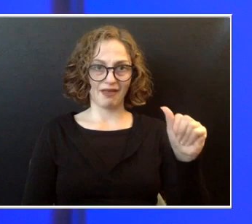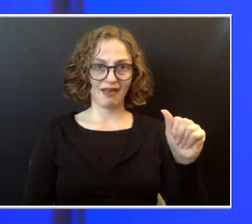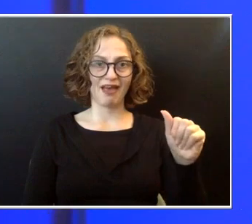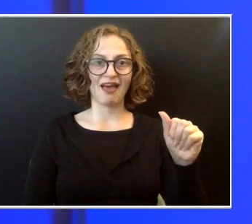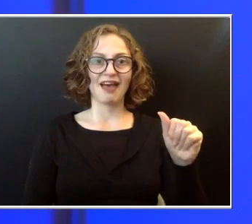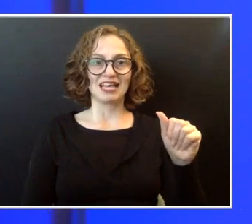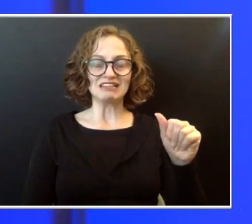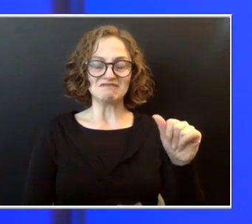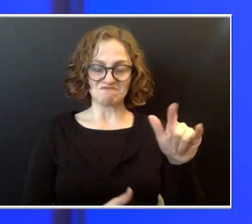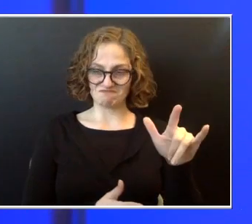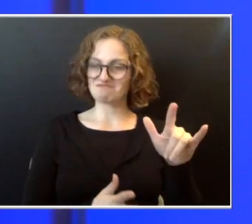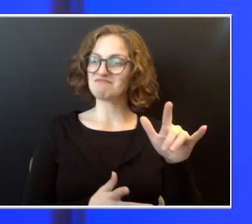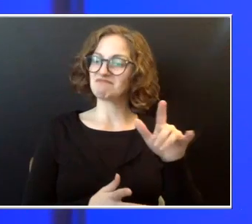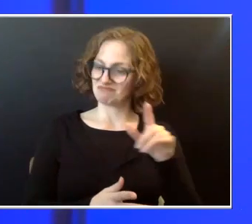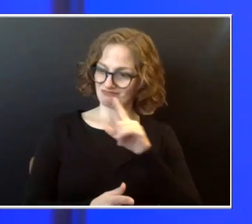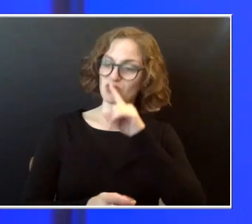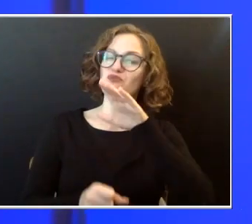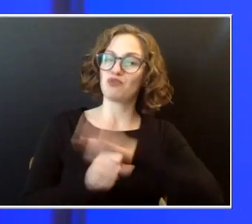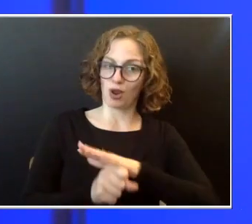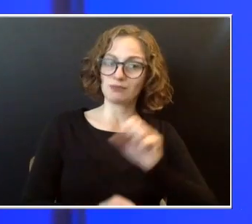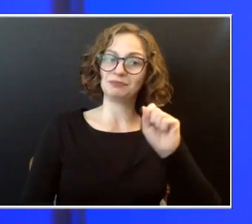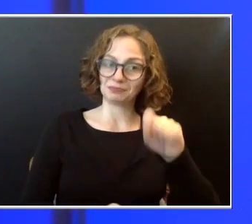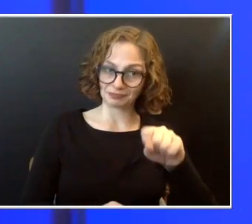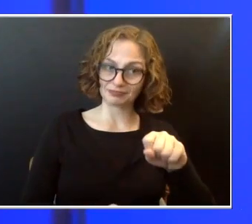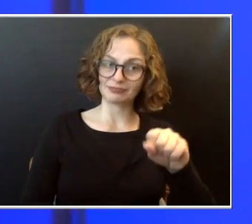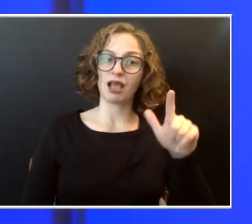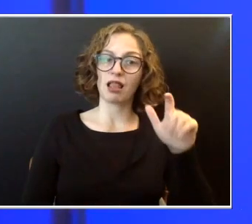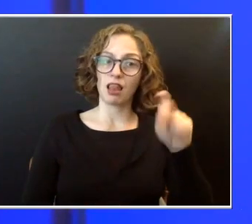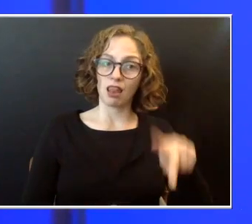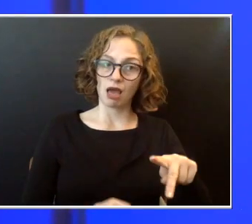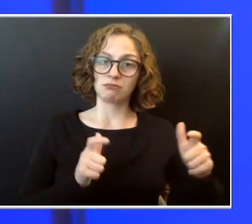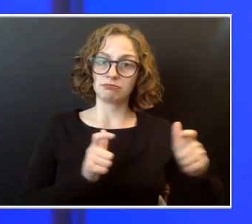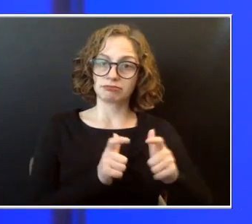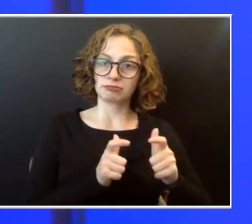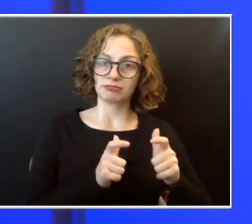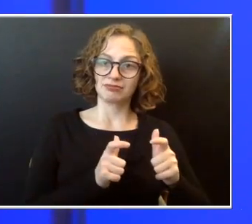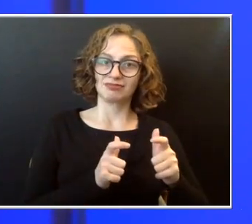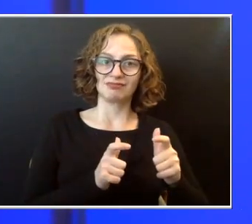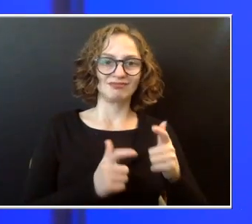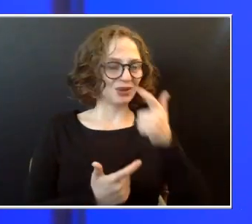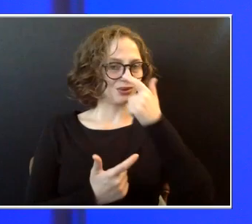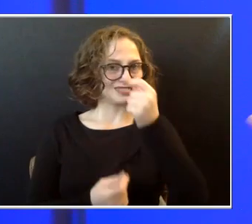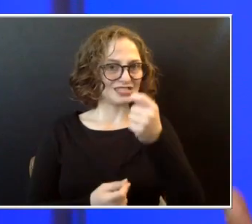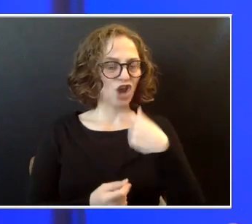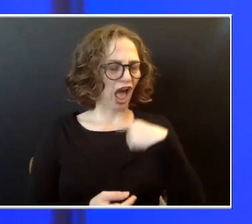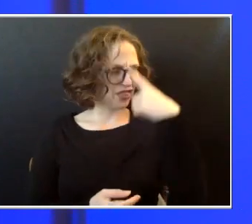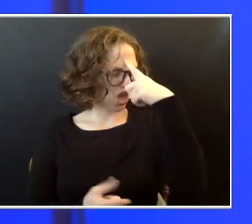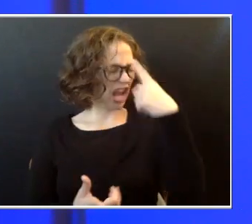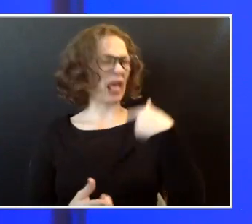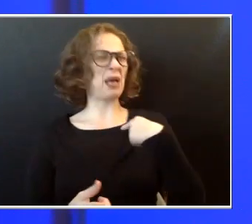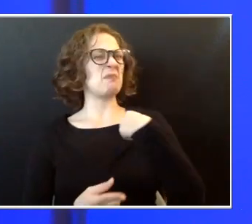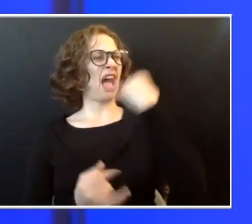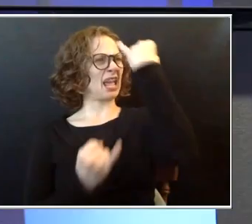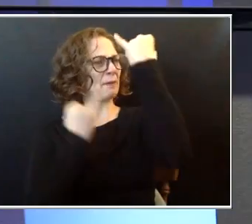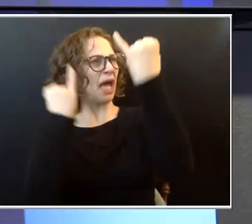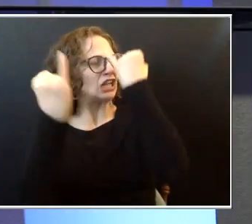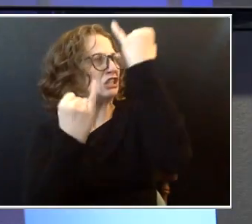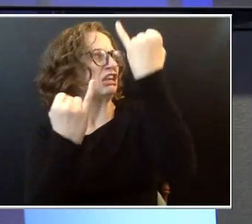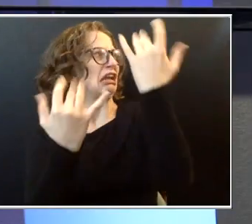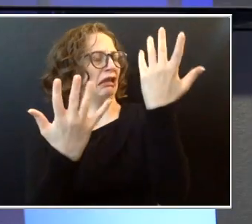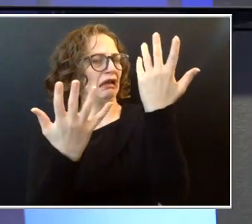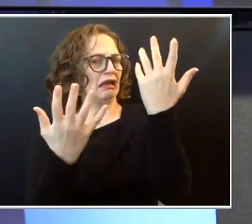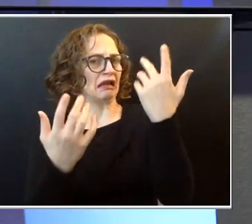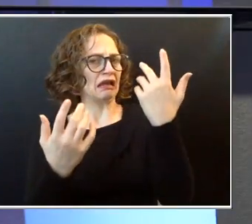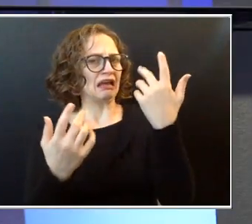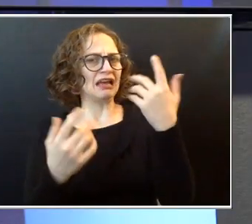validated that, and it was really interesting, because I was afraid. I was like, am I thinking things? Am I imagining things? Is this too good to be